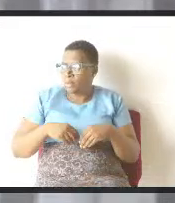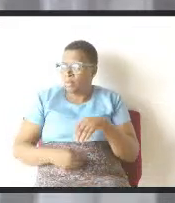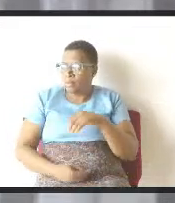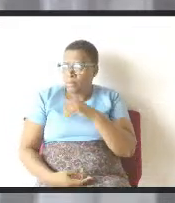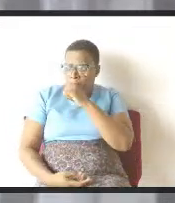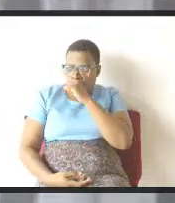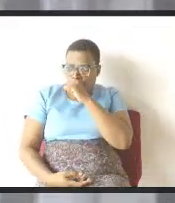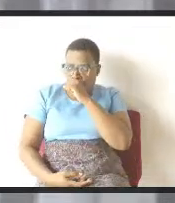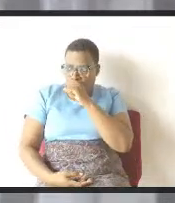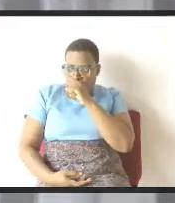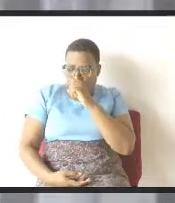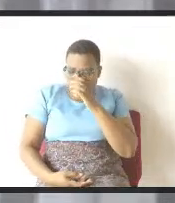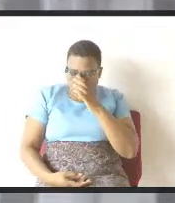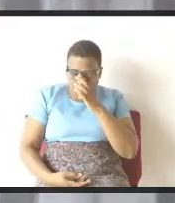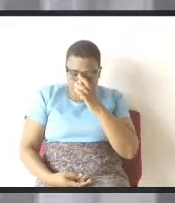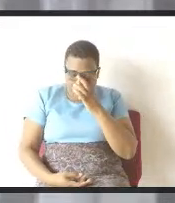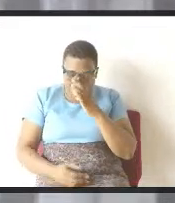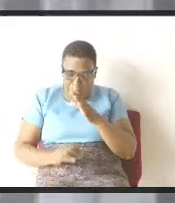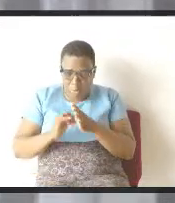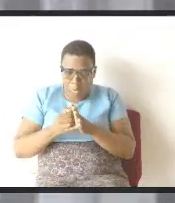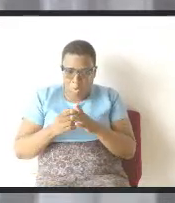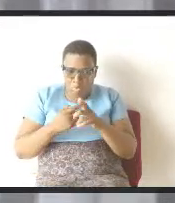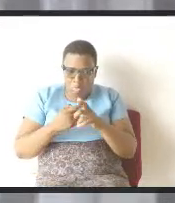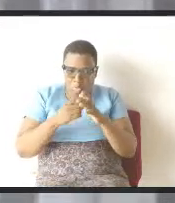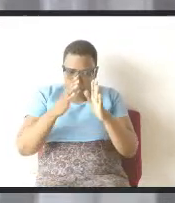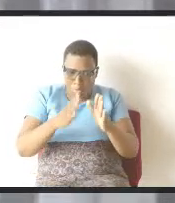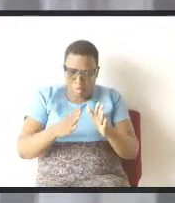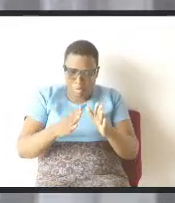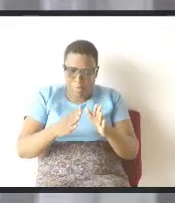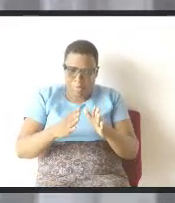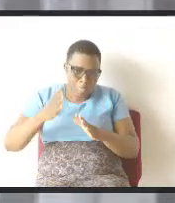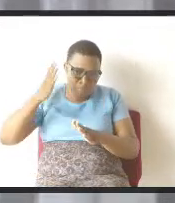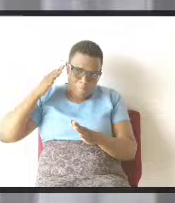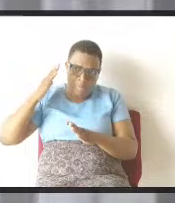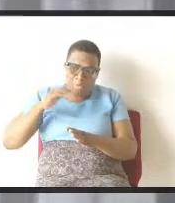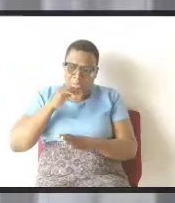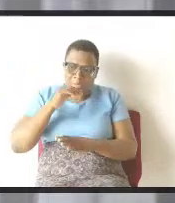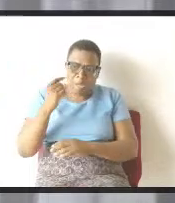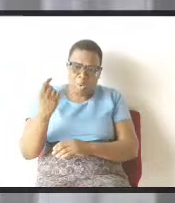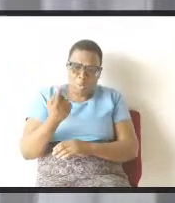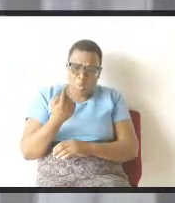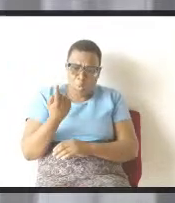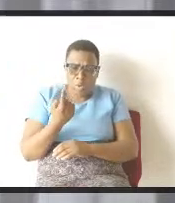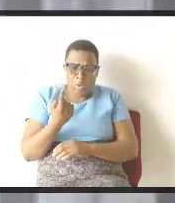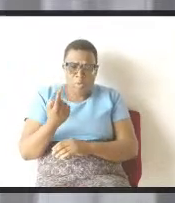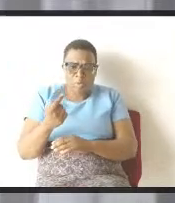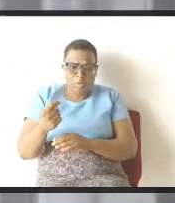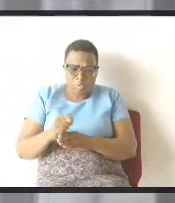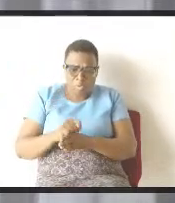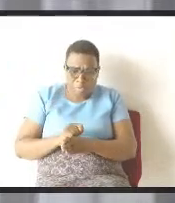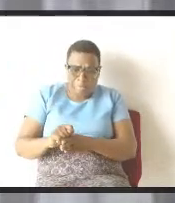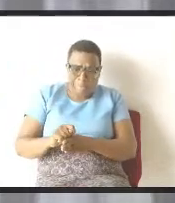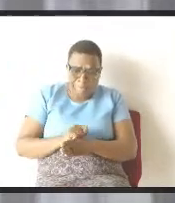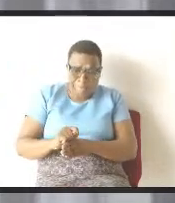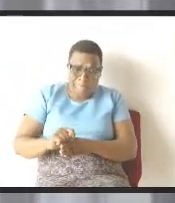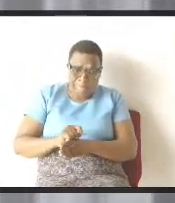those athletes had to not only undergo rigorous